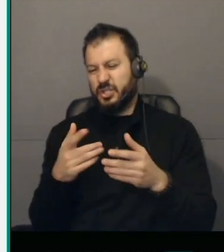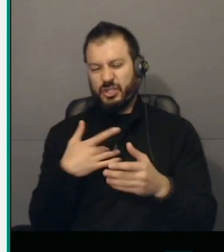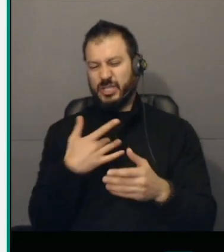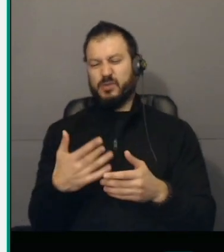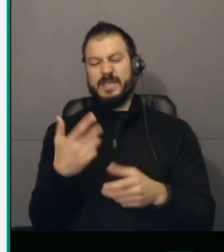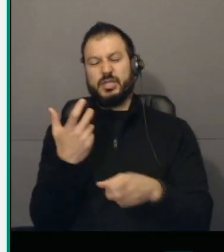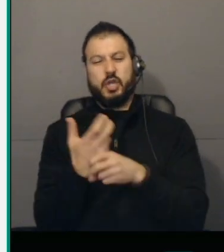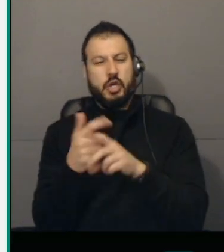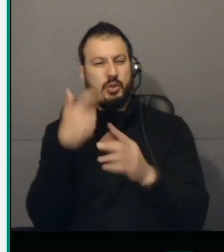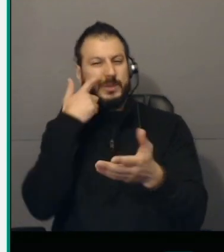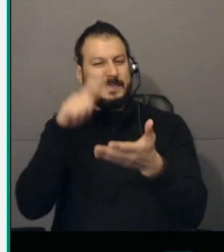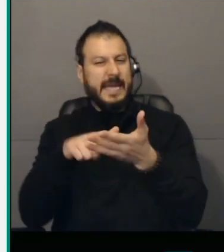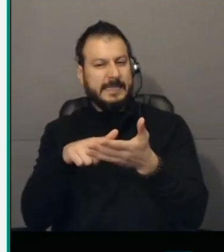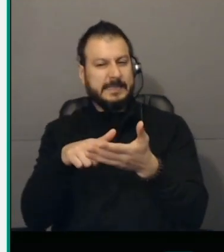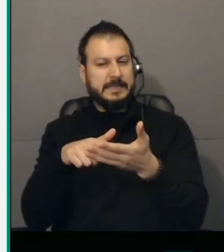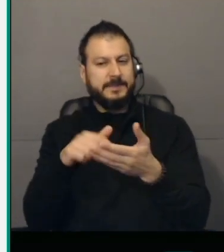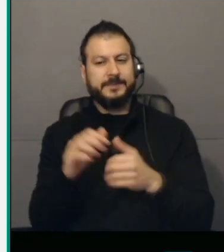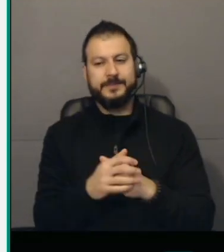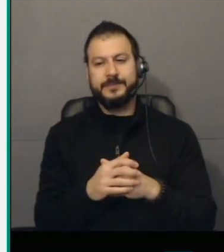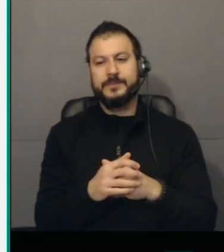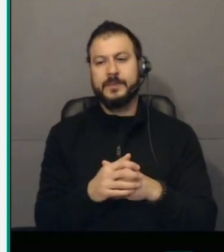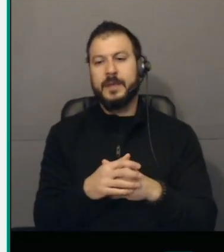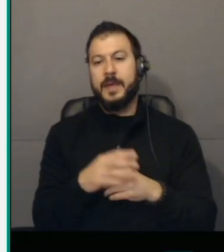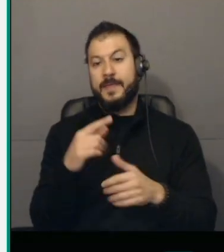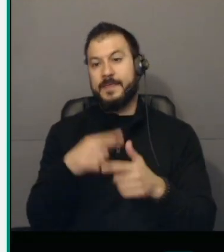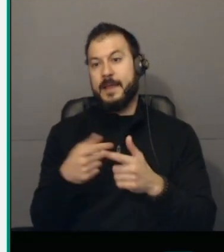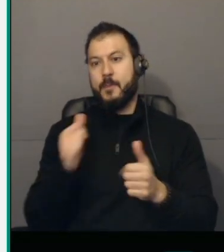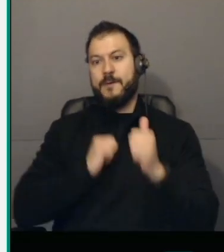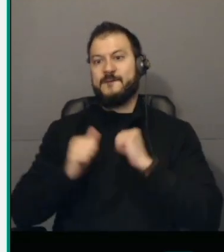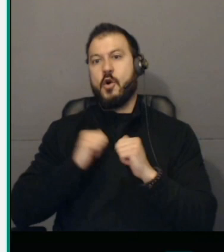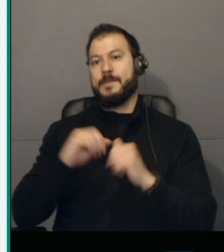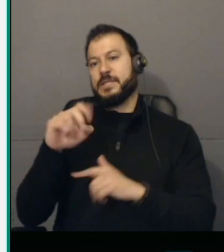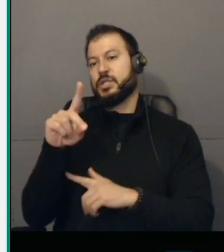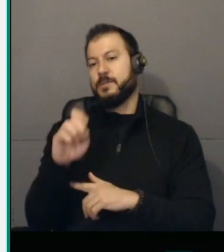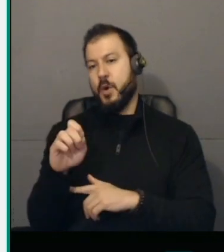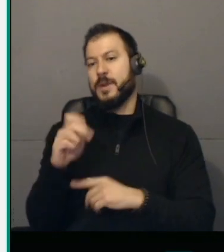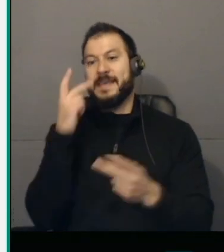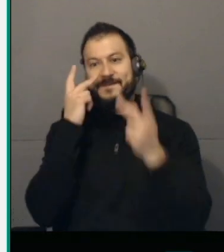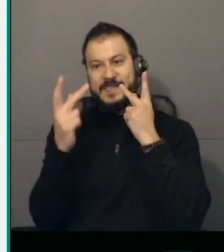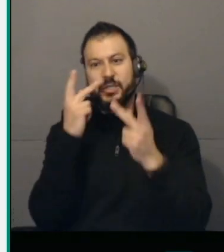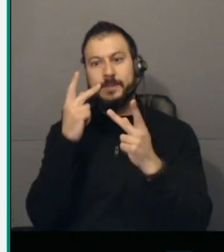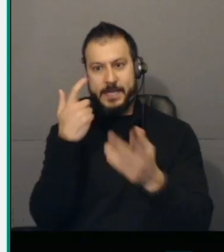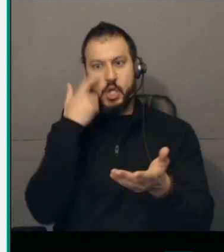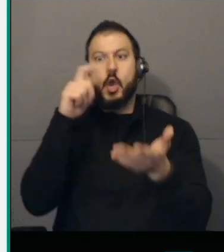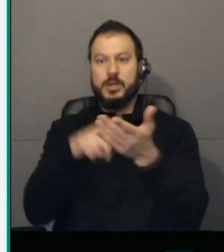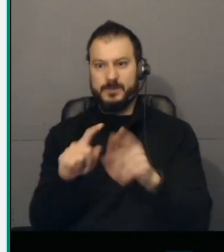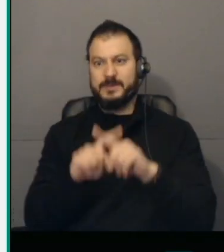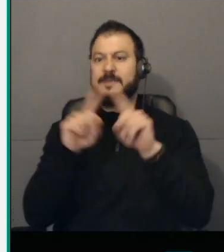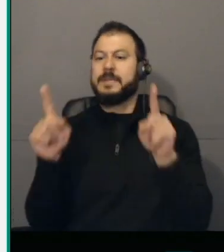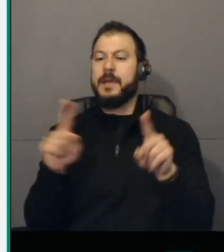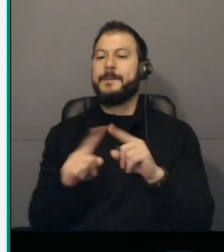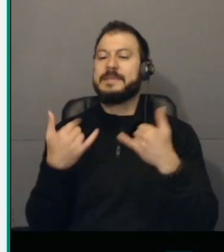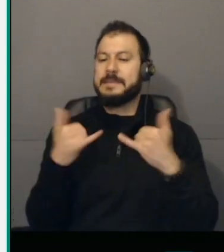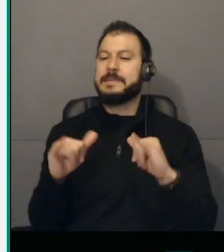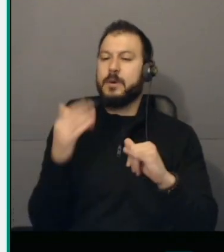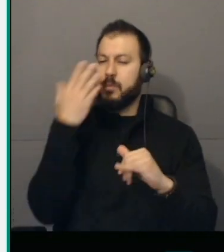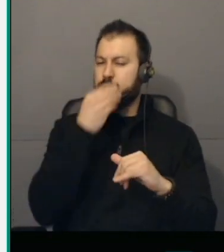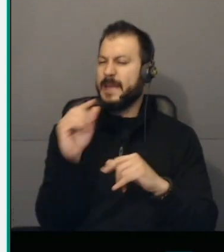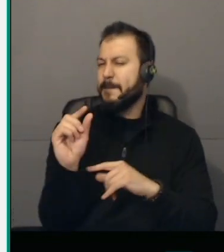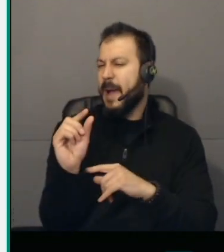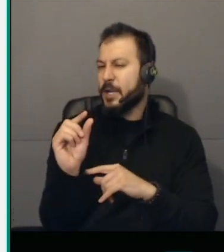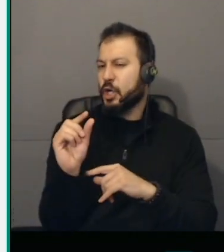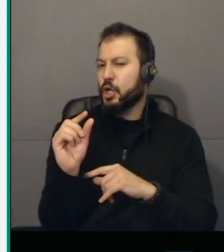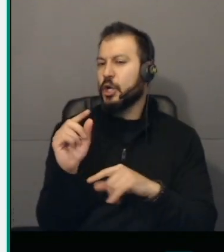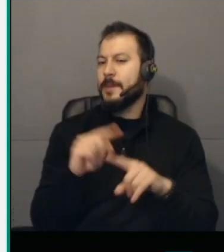not noticeable, but you get a bigger perf gain. And then performance mode is visually noticeable, but still relatively